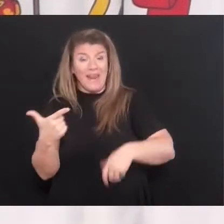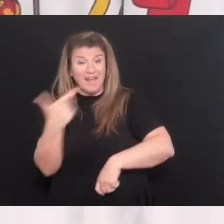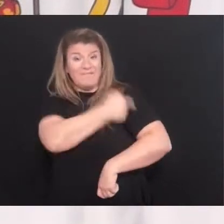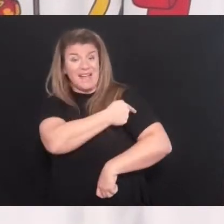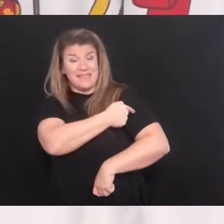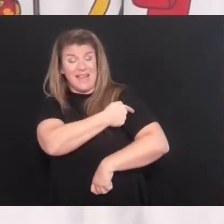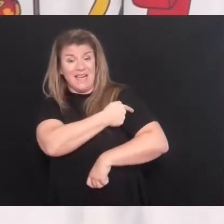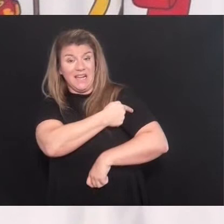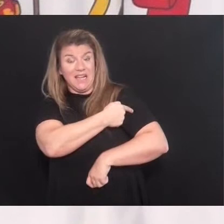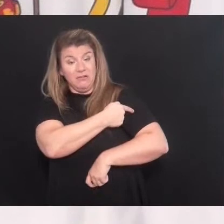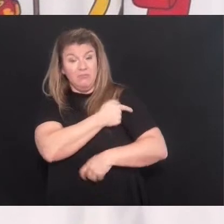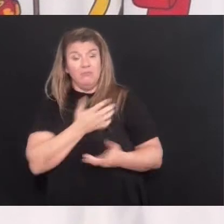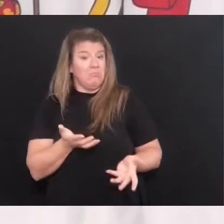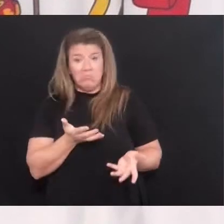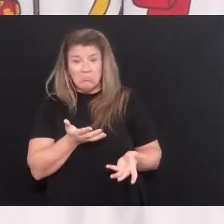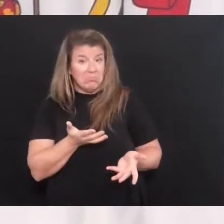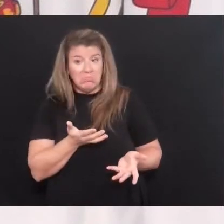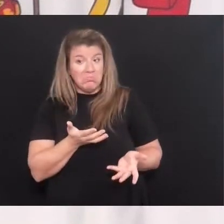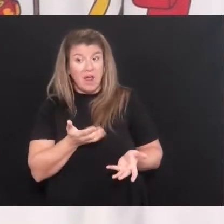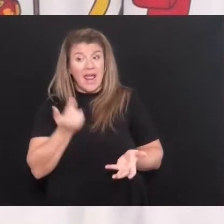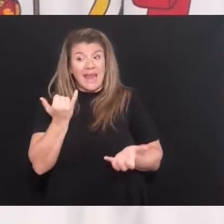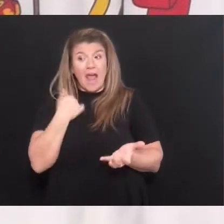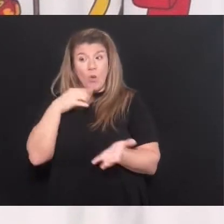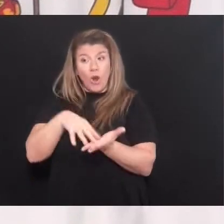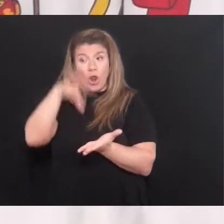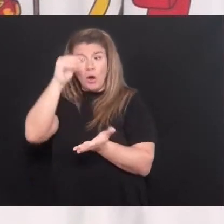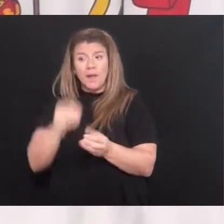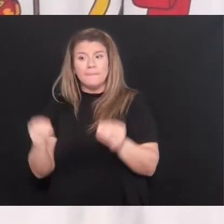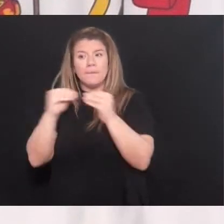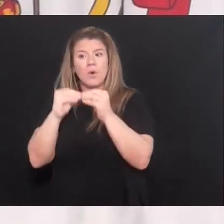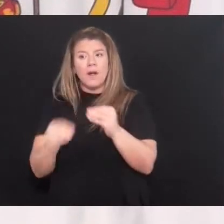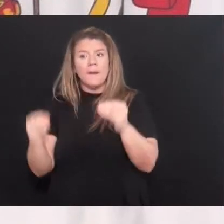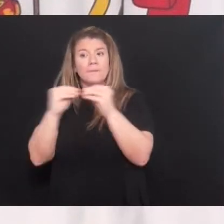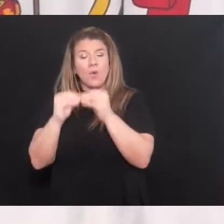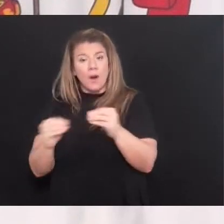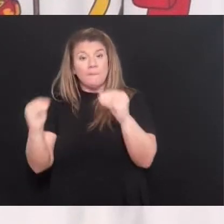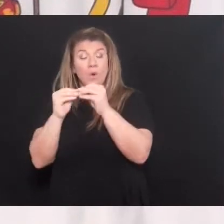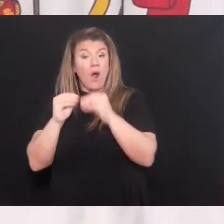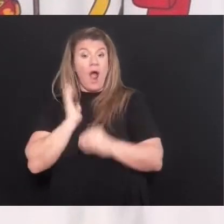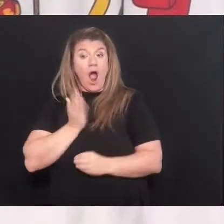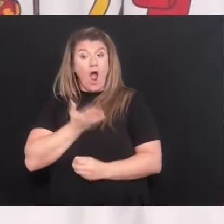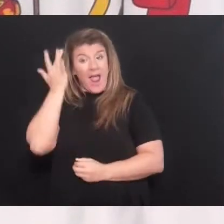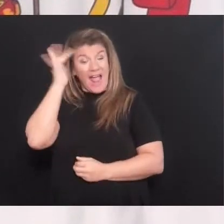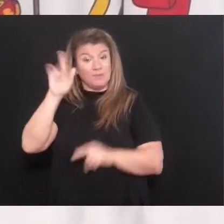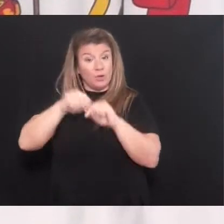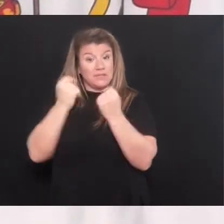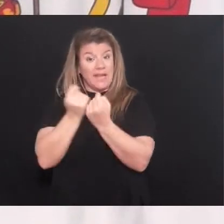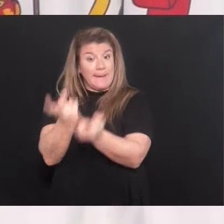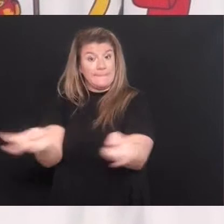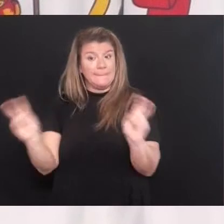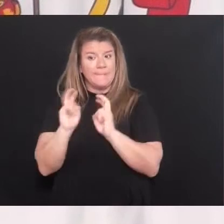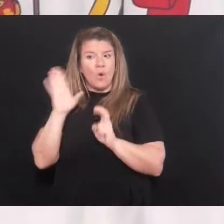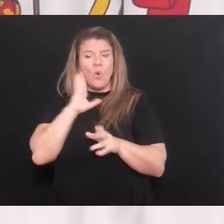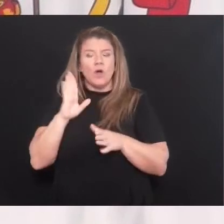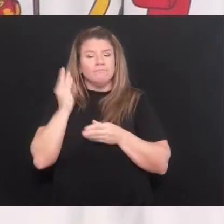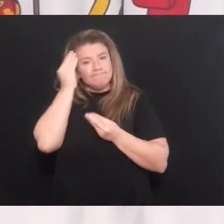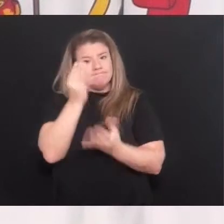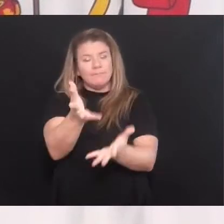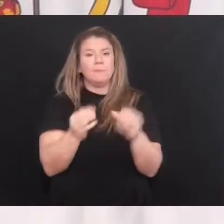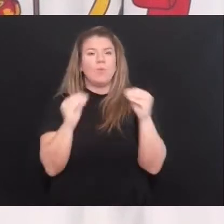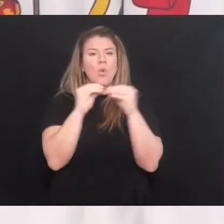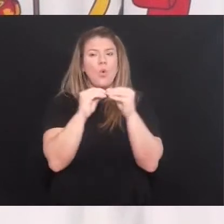get vaccinated. And as we learn more, we'll learn more even from our experts today about the natural